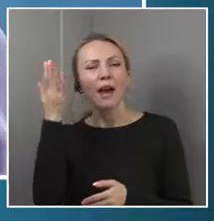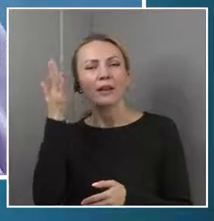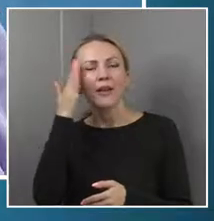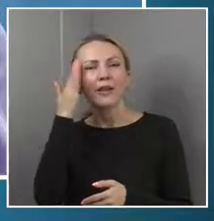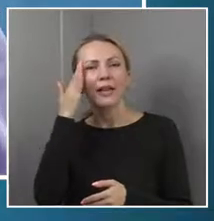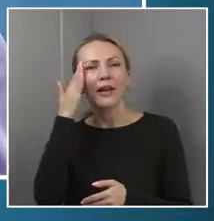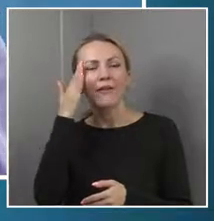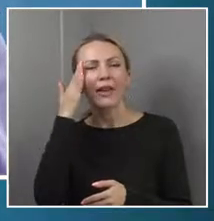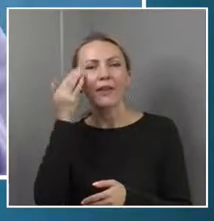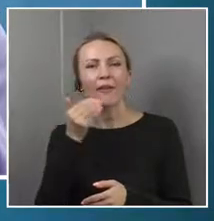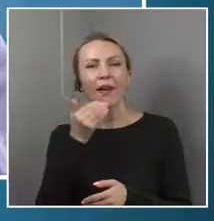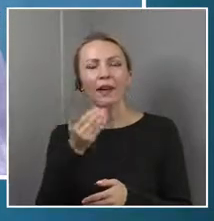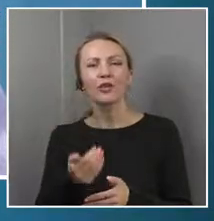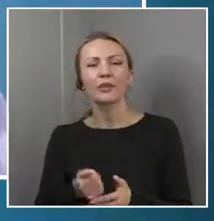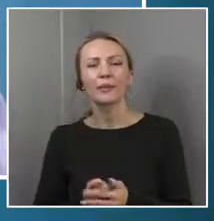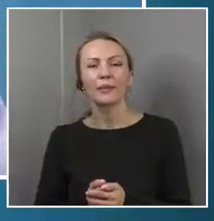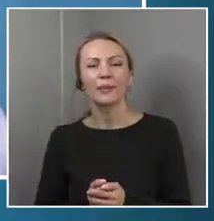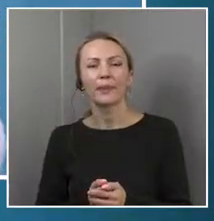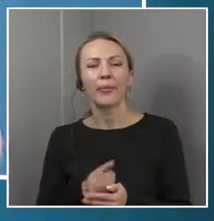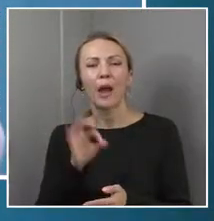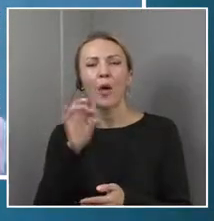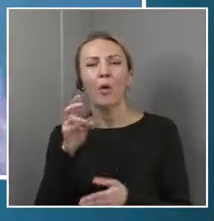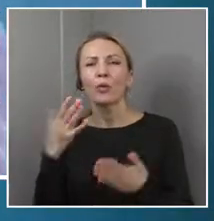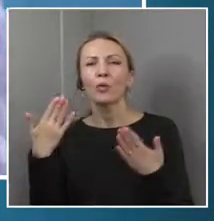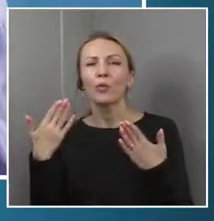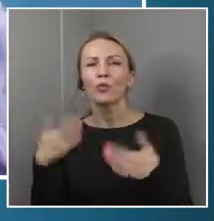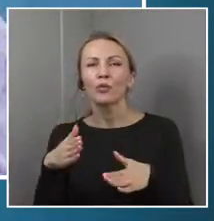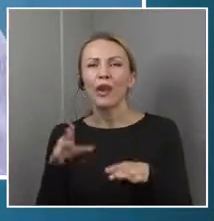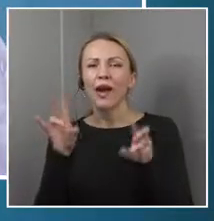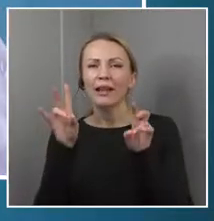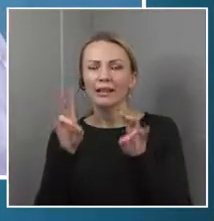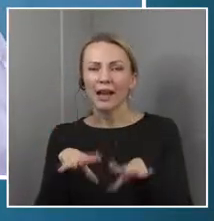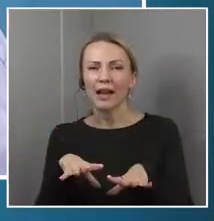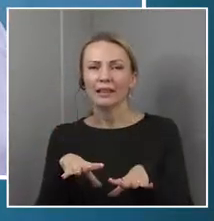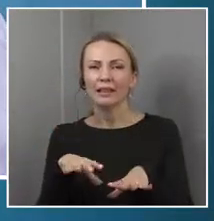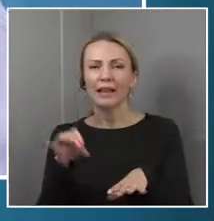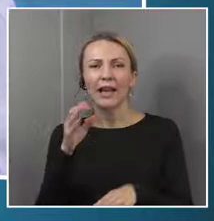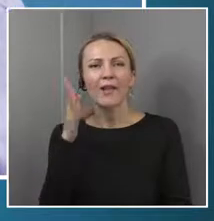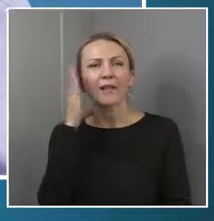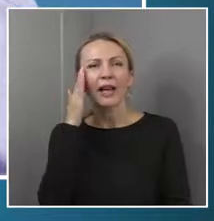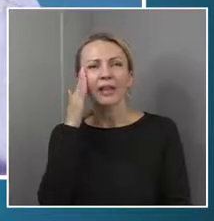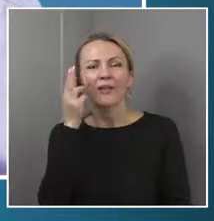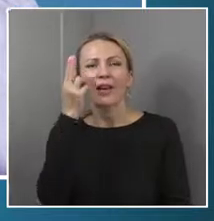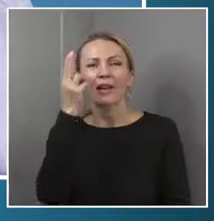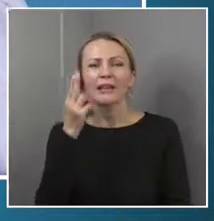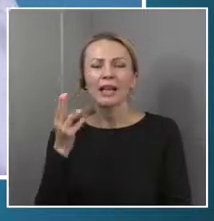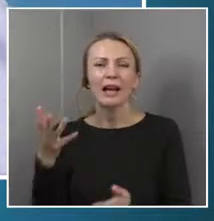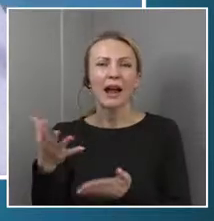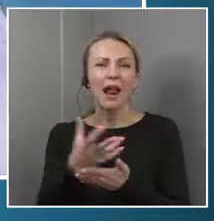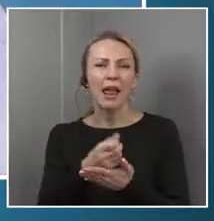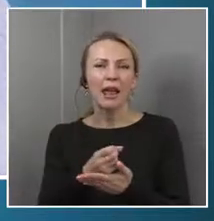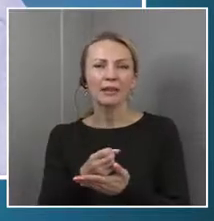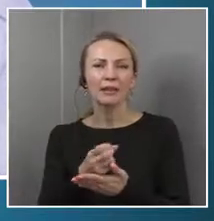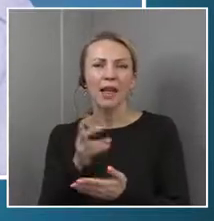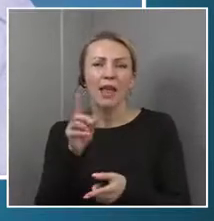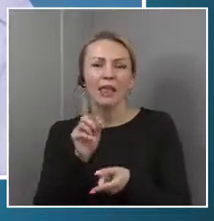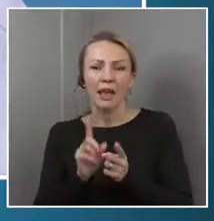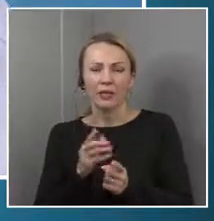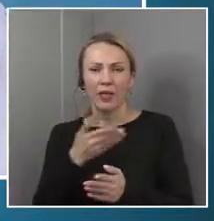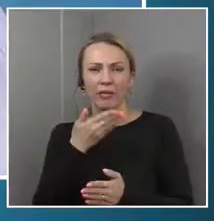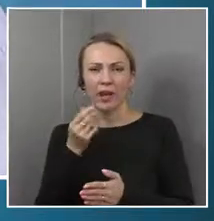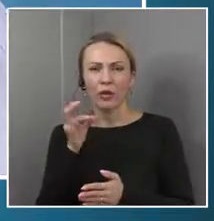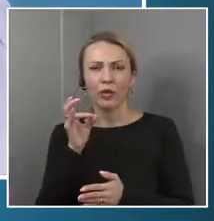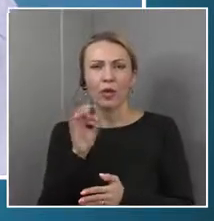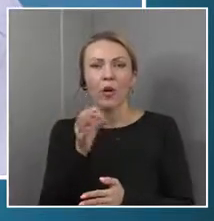is existing a collection, you know? Is not physically, But it's you like it. You